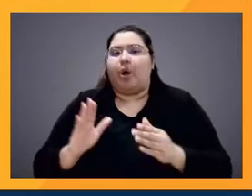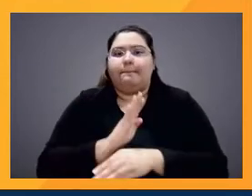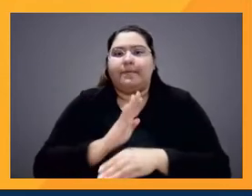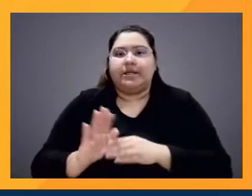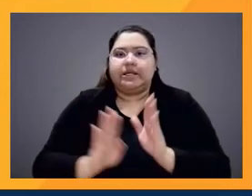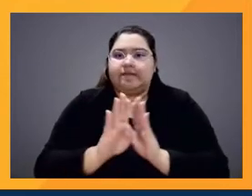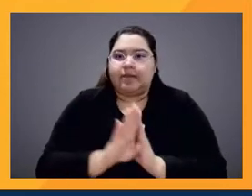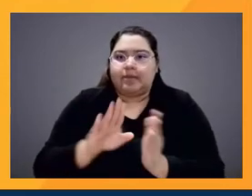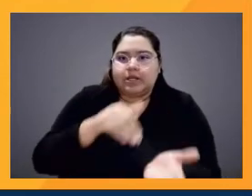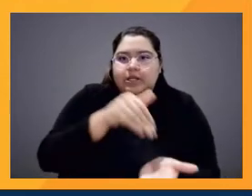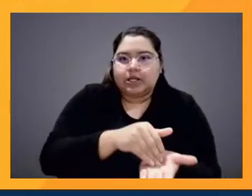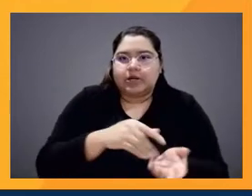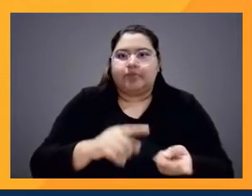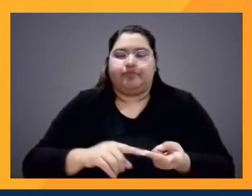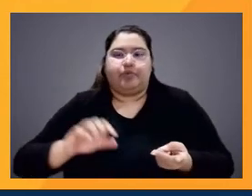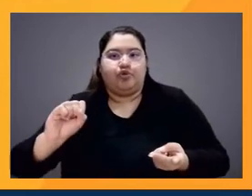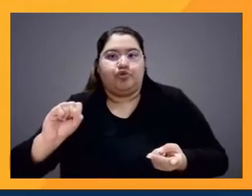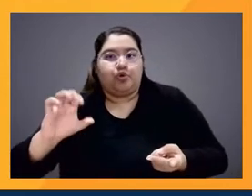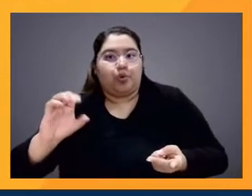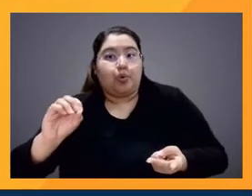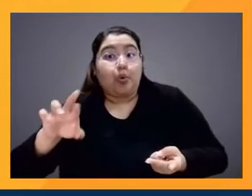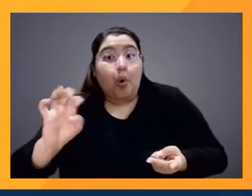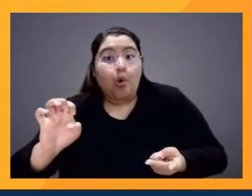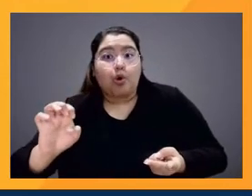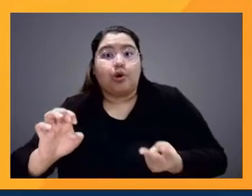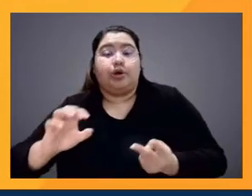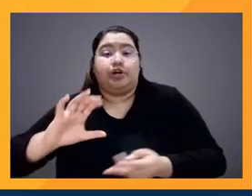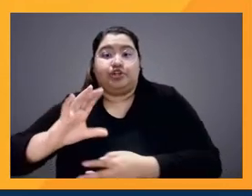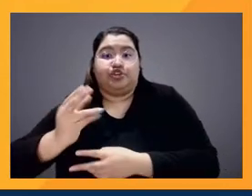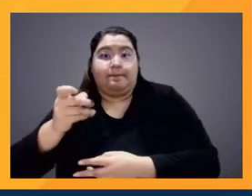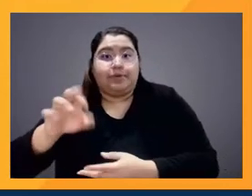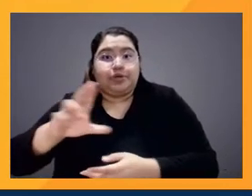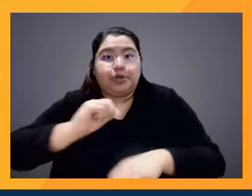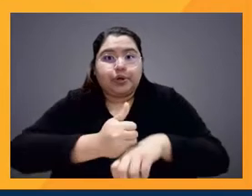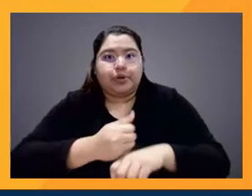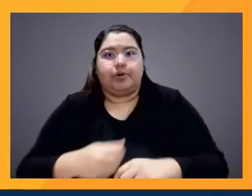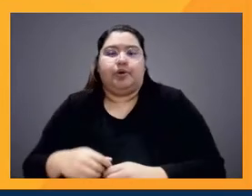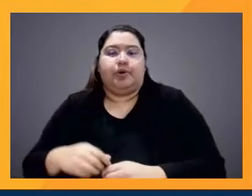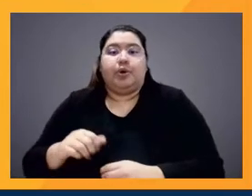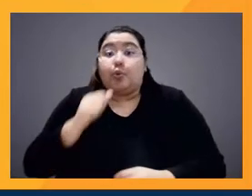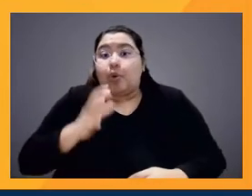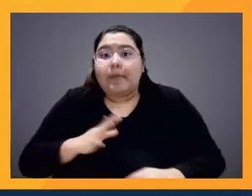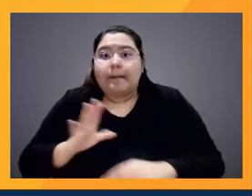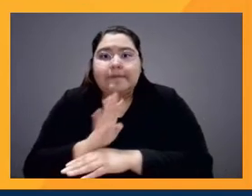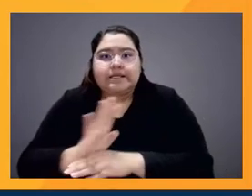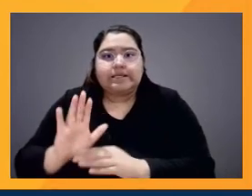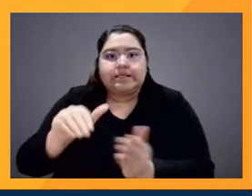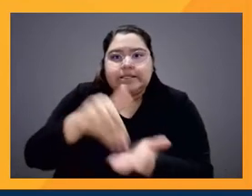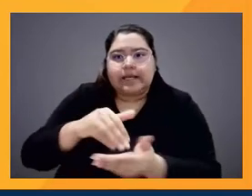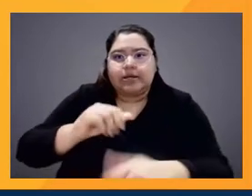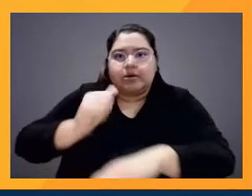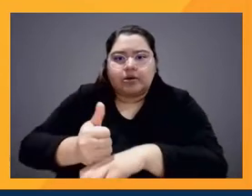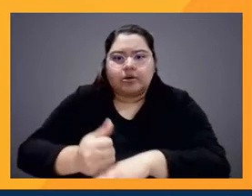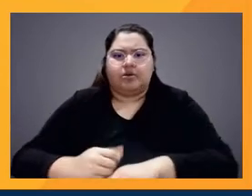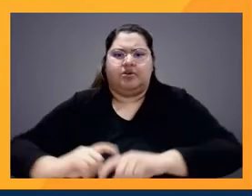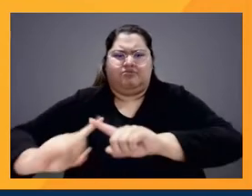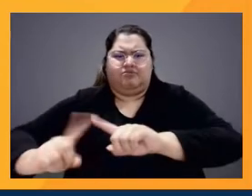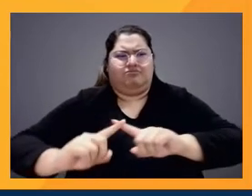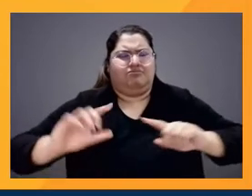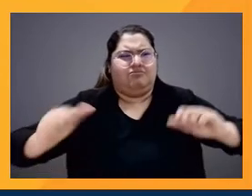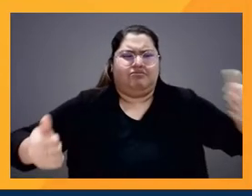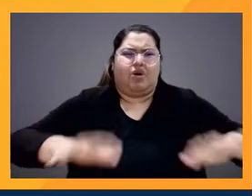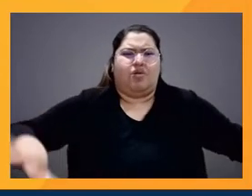on the capital front, as well as investment programs and grants available to our small businesses. In addition, we have technical assistance